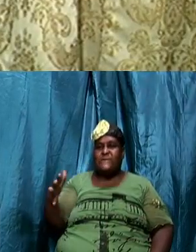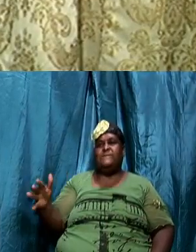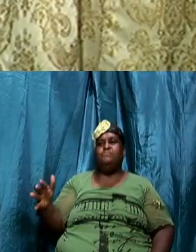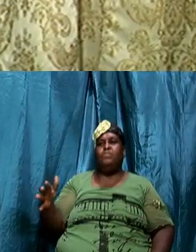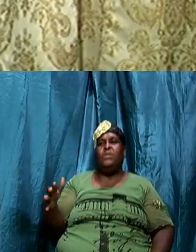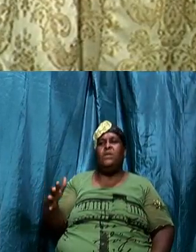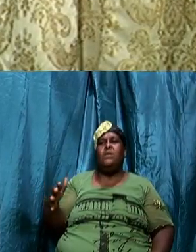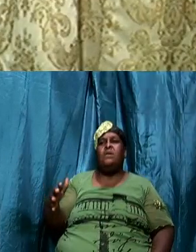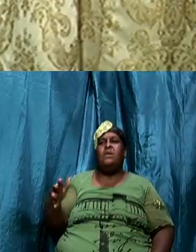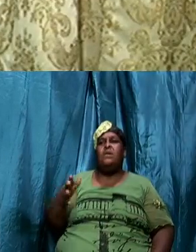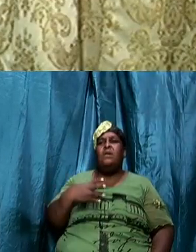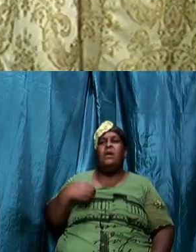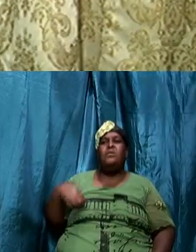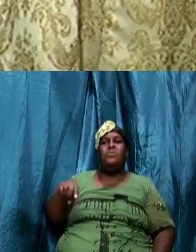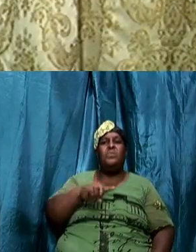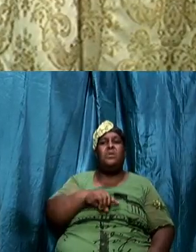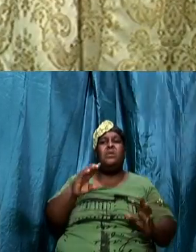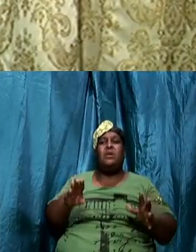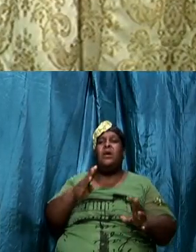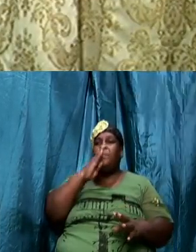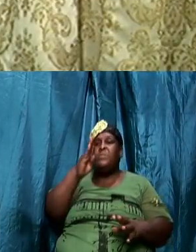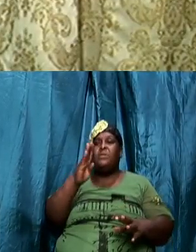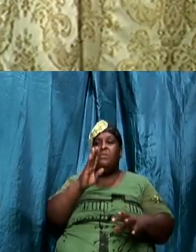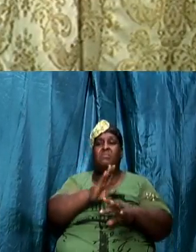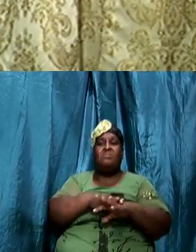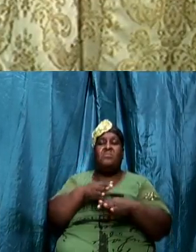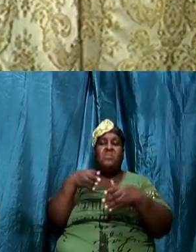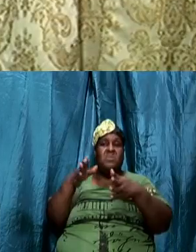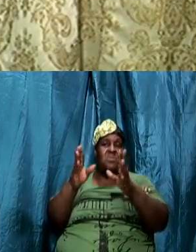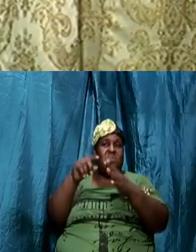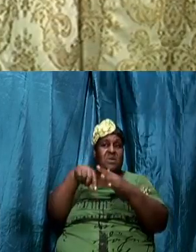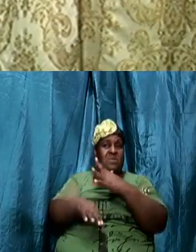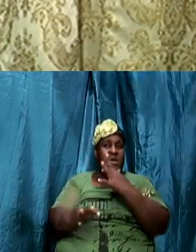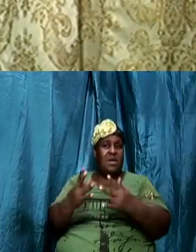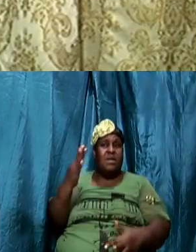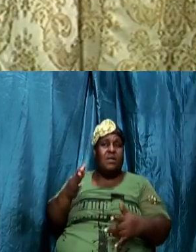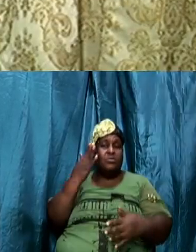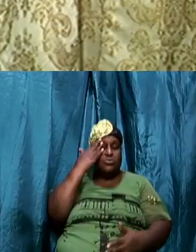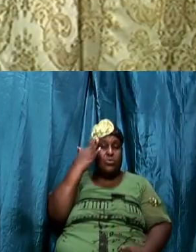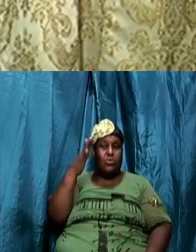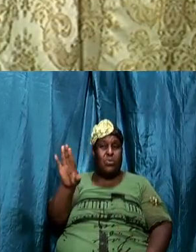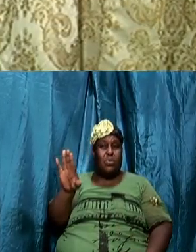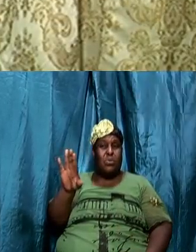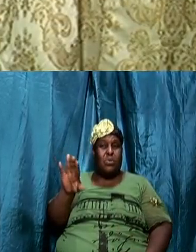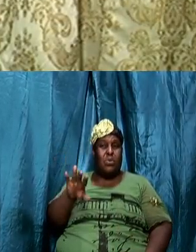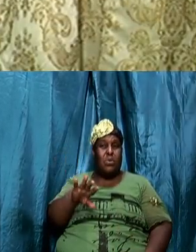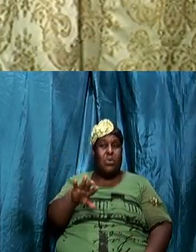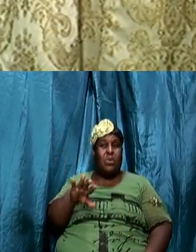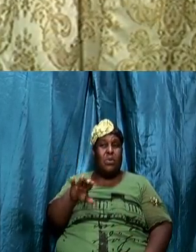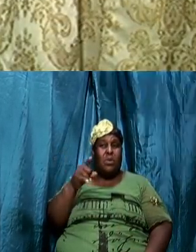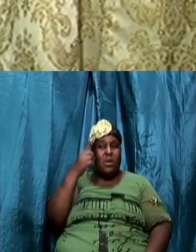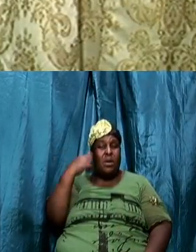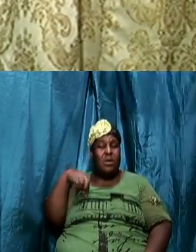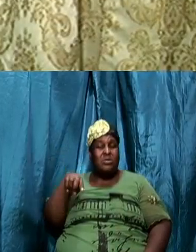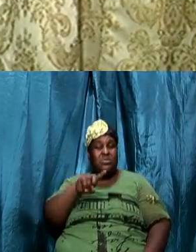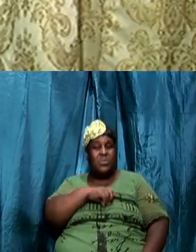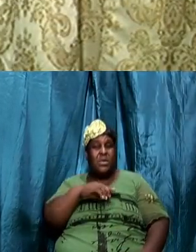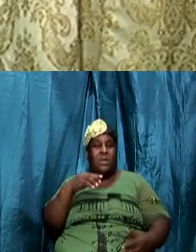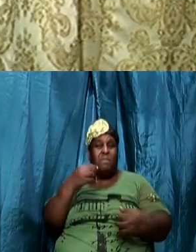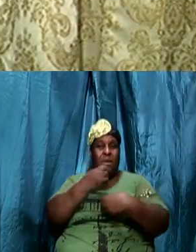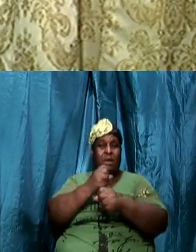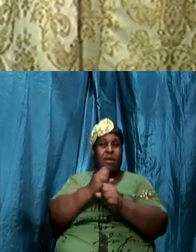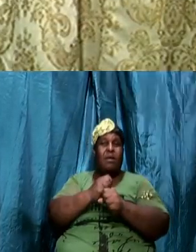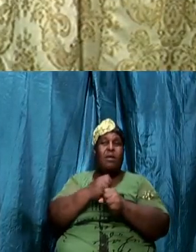be on our way to hell and don't even know because we have allowed our consciences to become